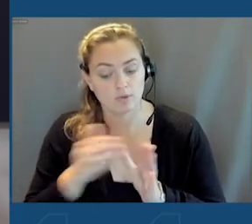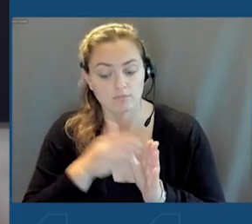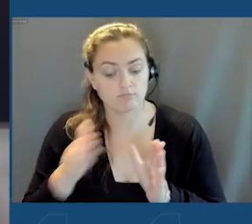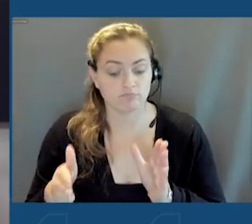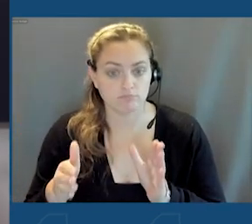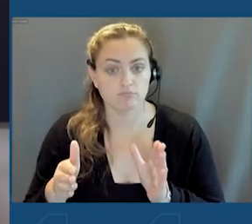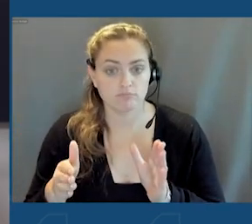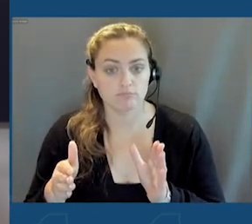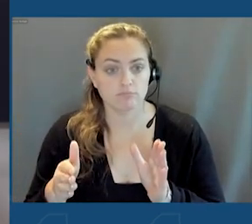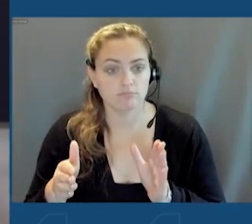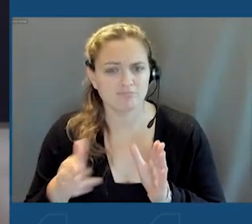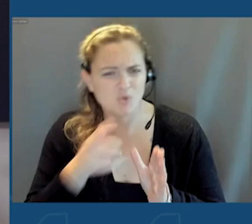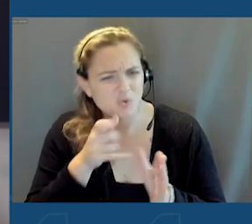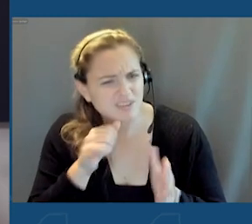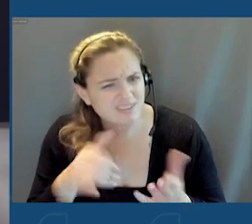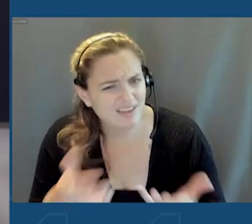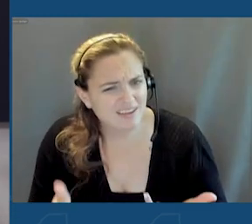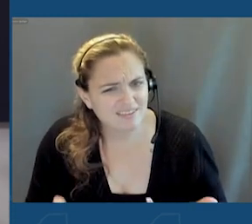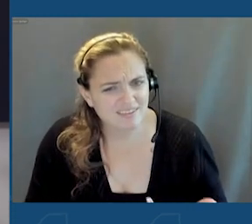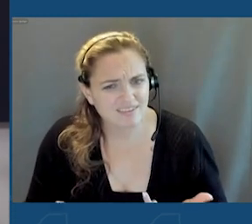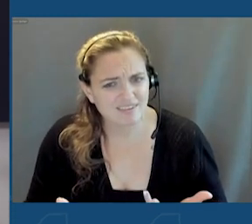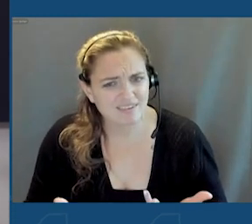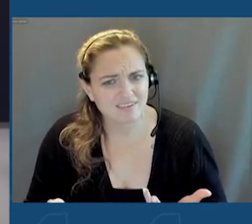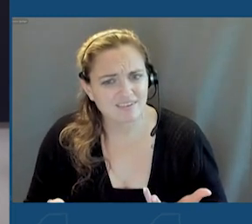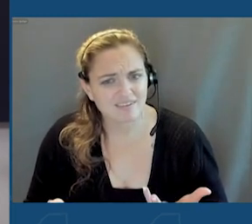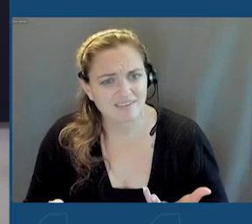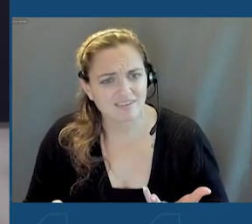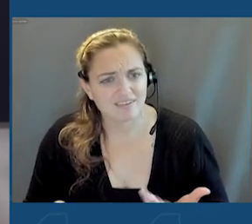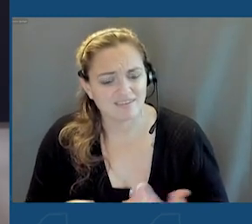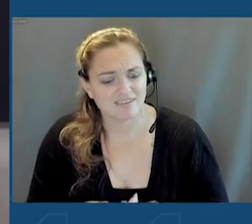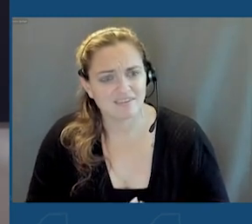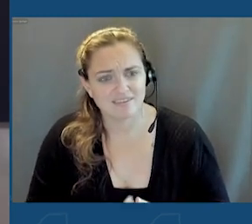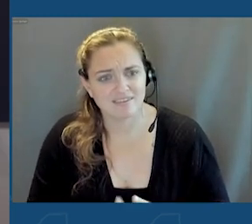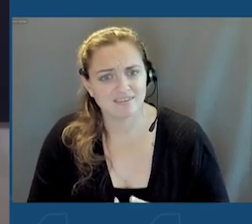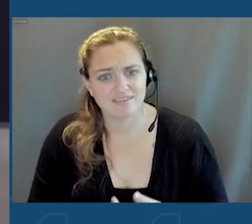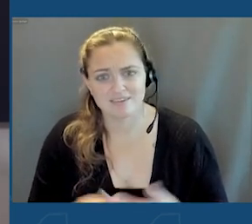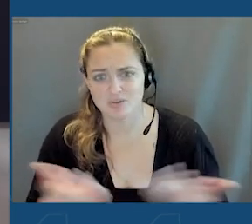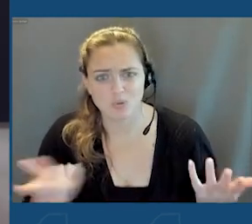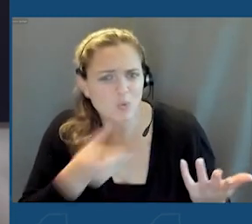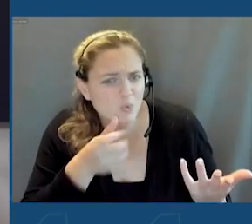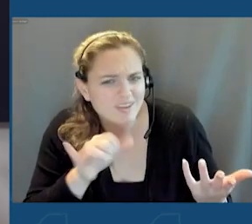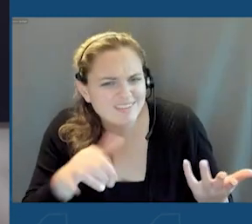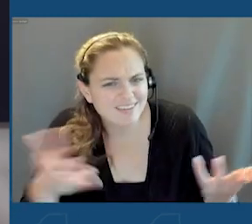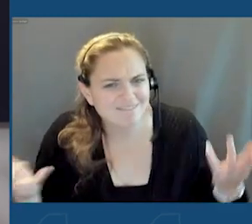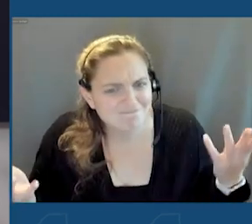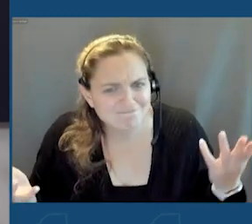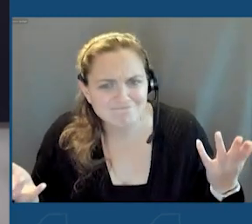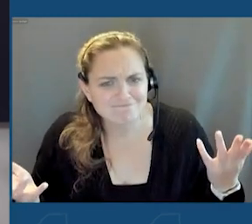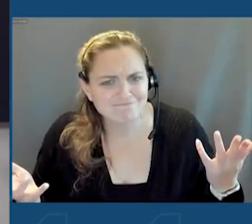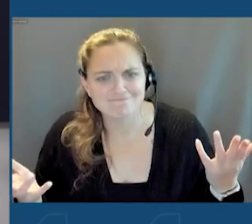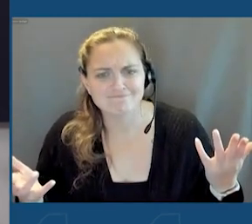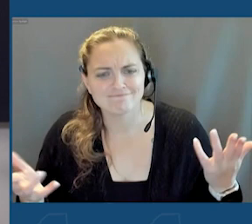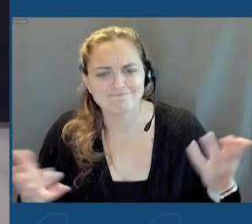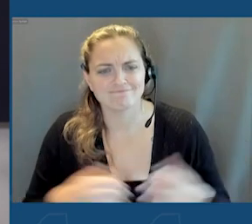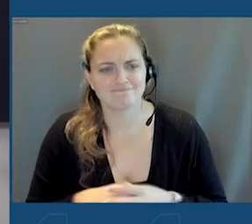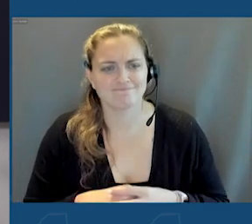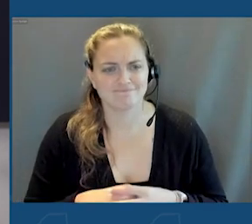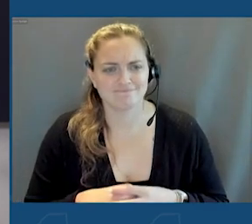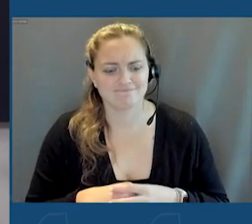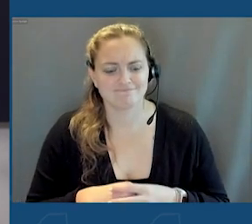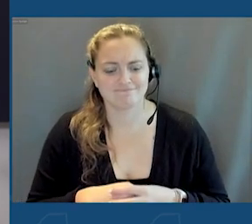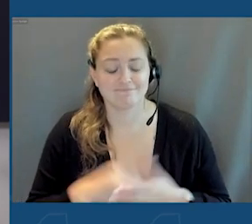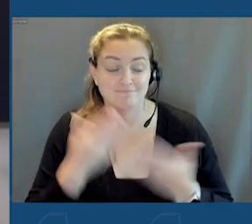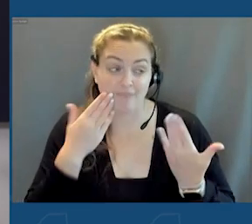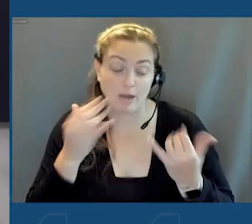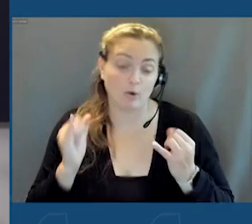And who does that? And yeah, who does that? You know, who does that?